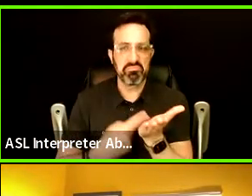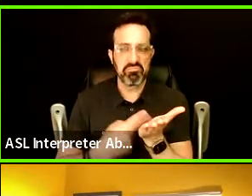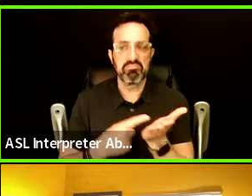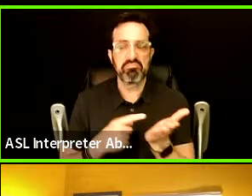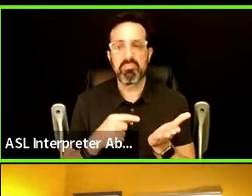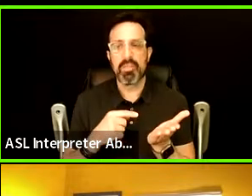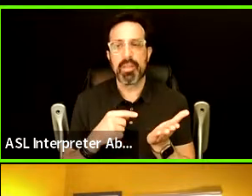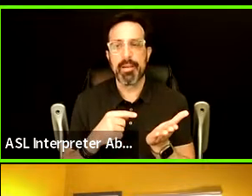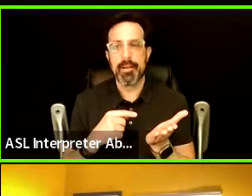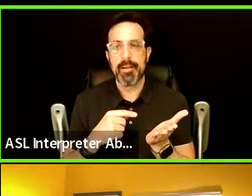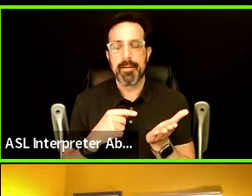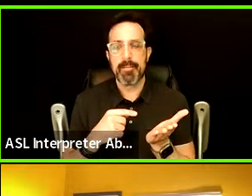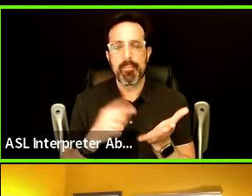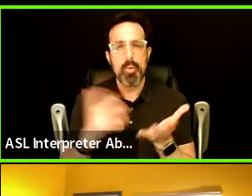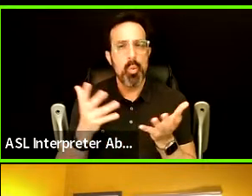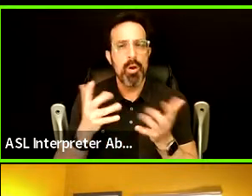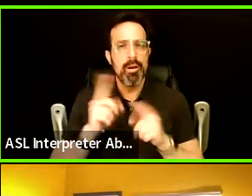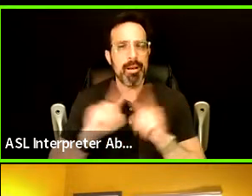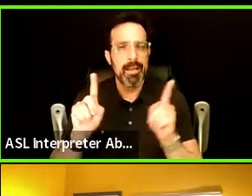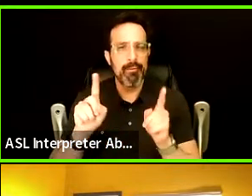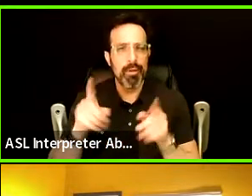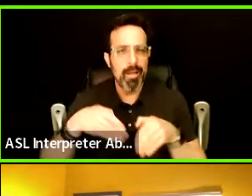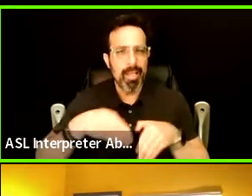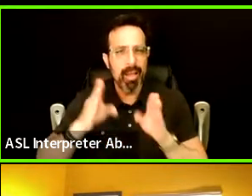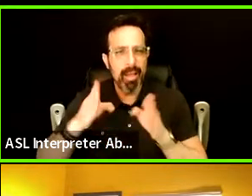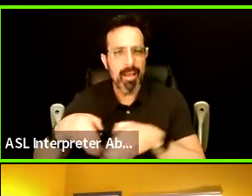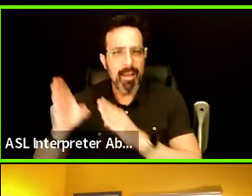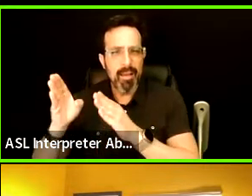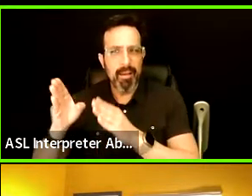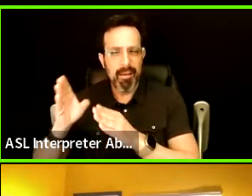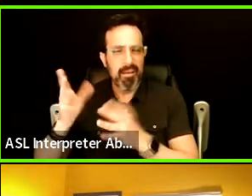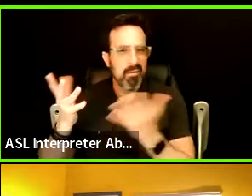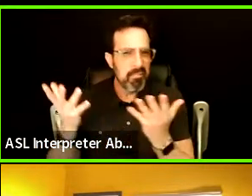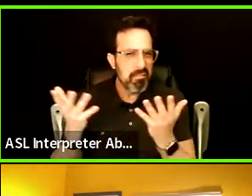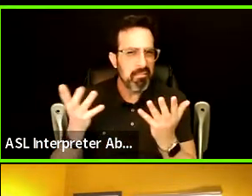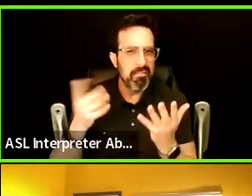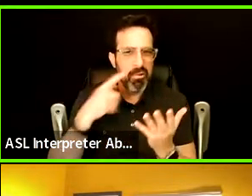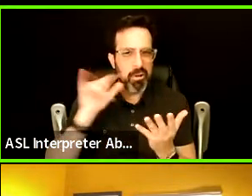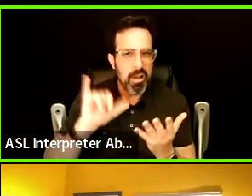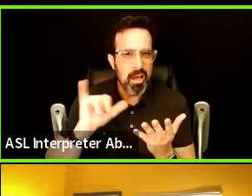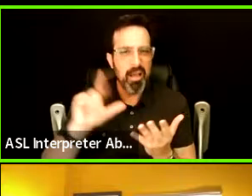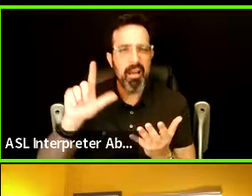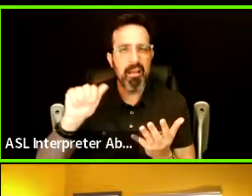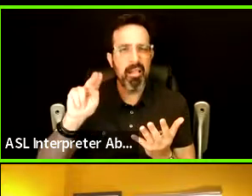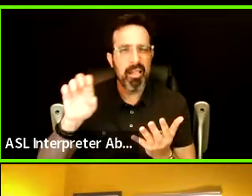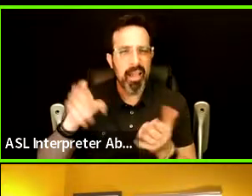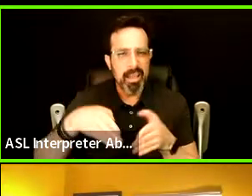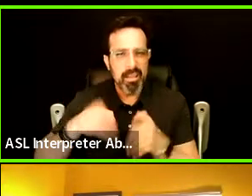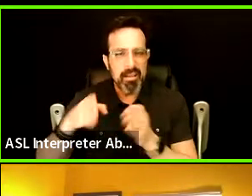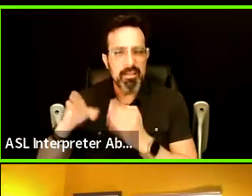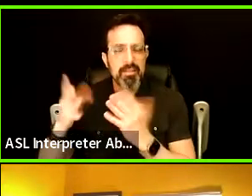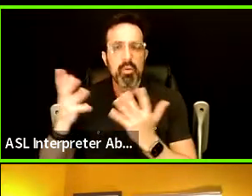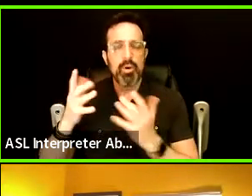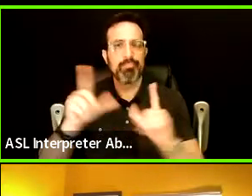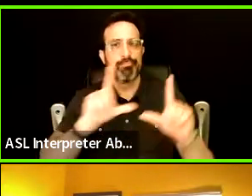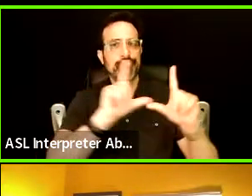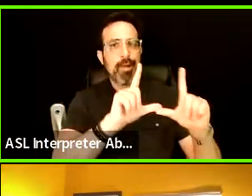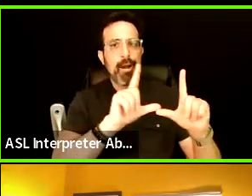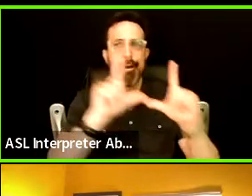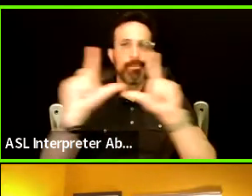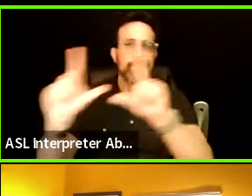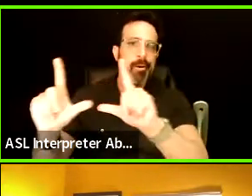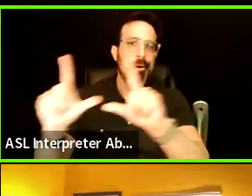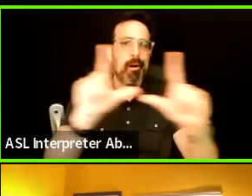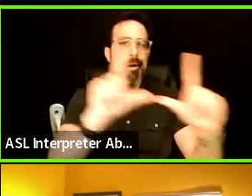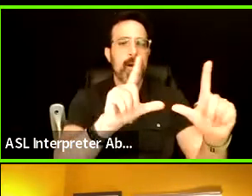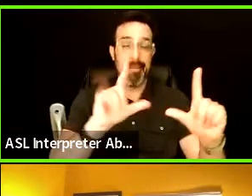like what different lanes would look like in this space. We talked about what signage would look like. And when we